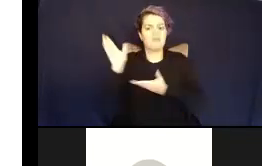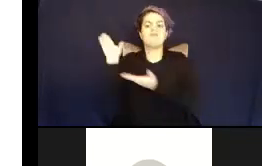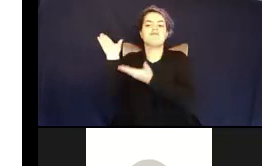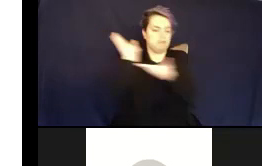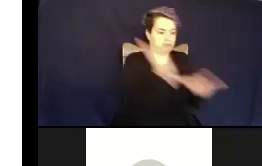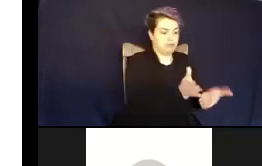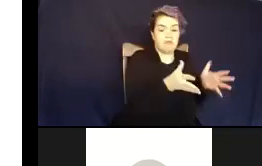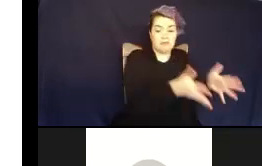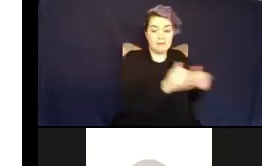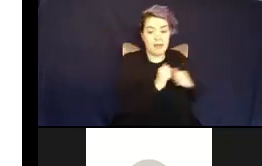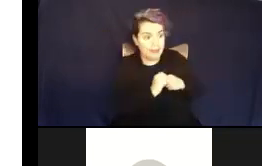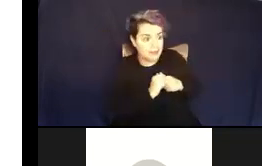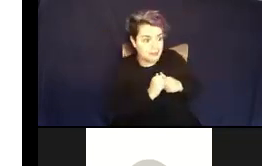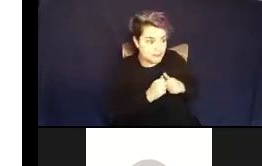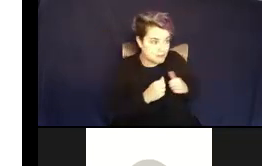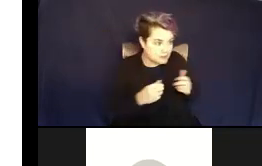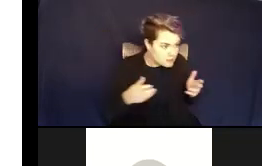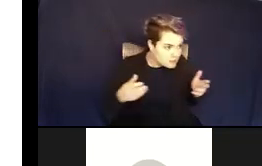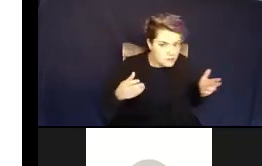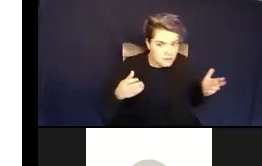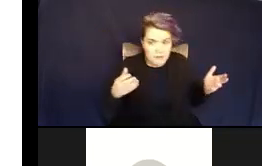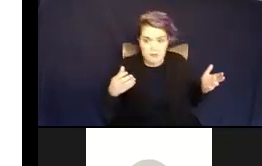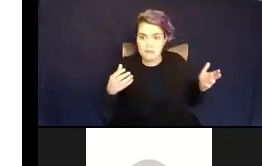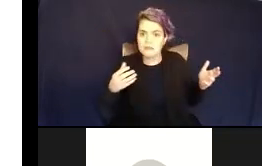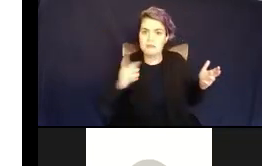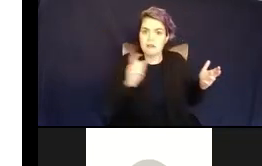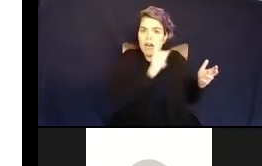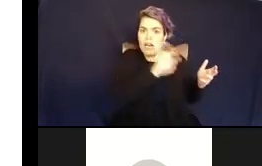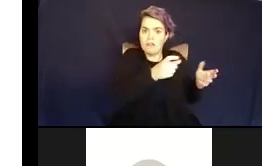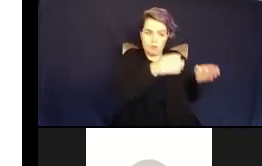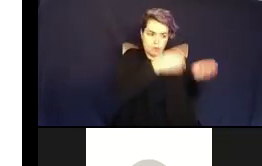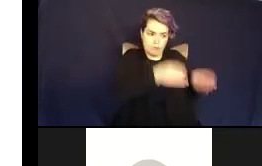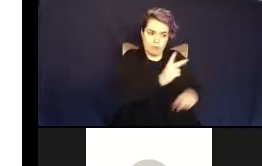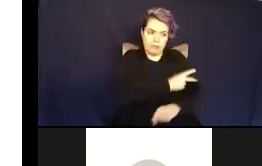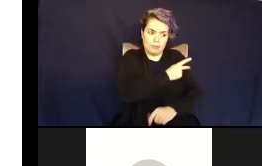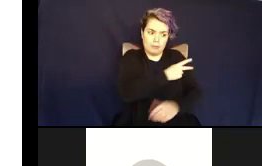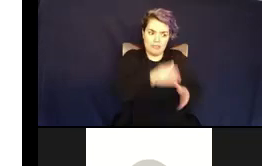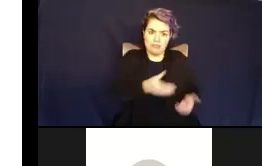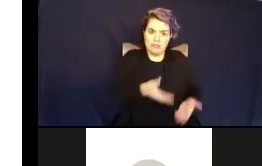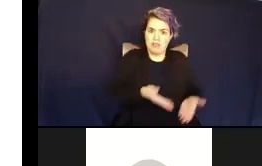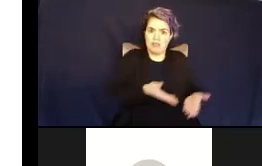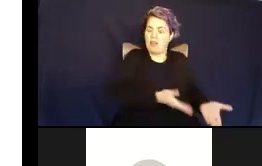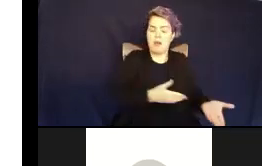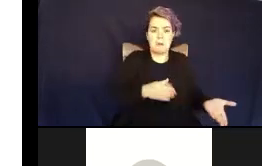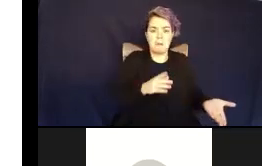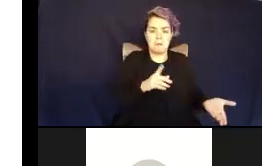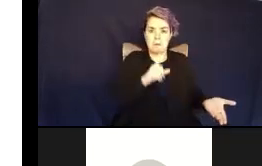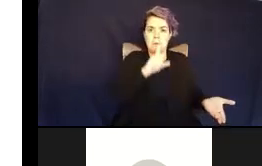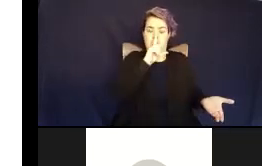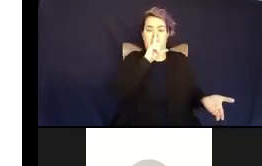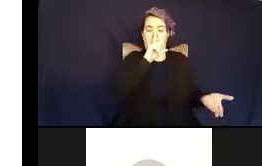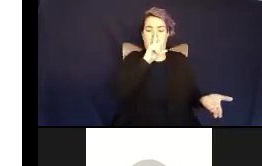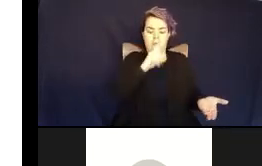in those institutions. But beyond that, I think there are many issues of who's going to help